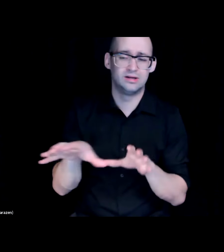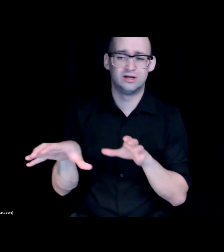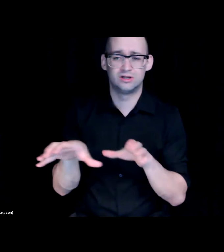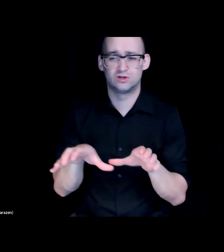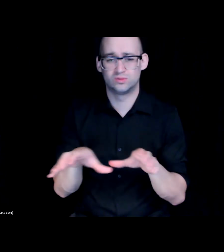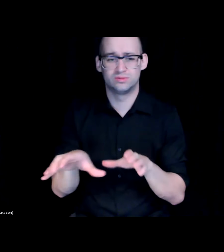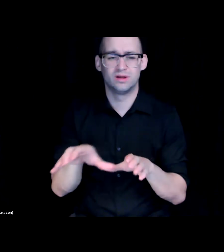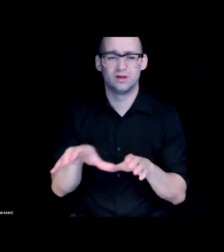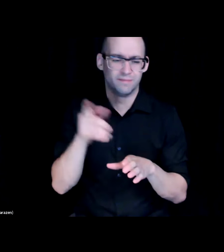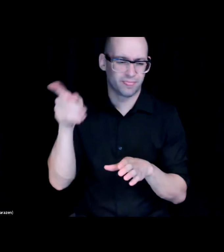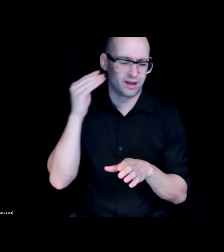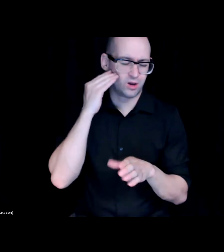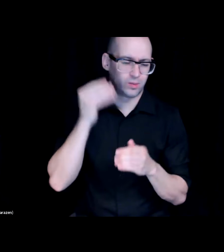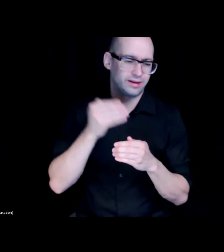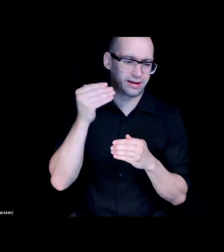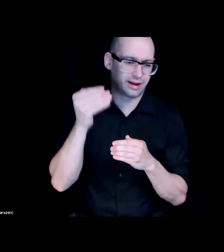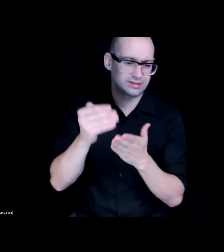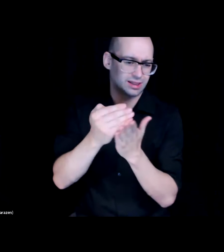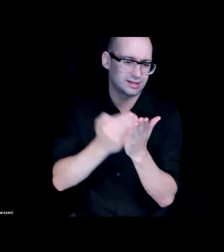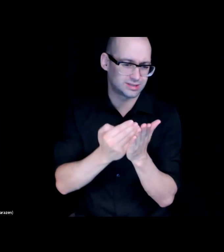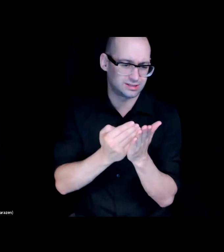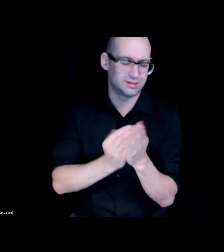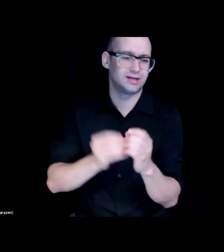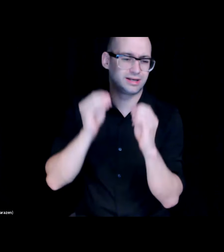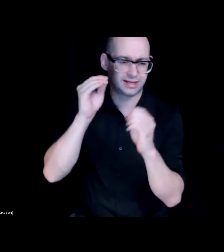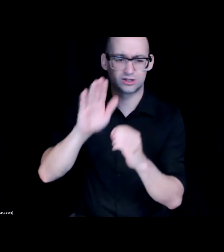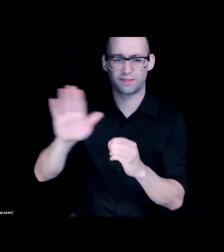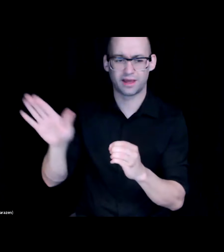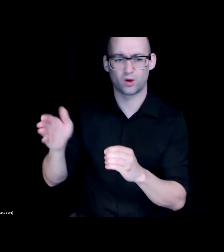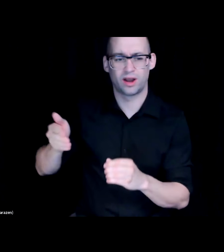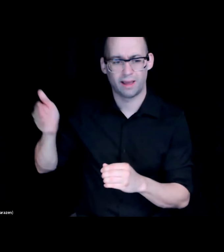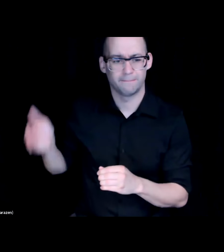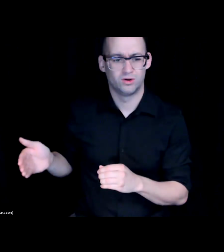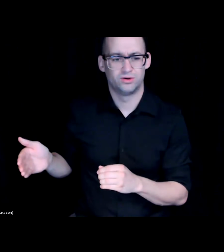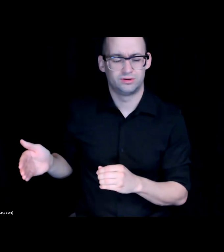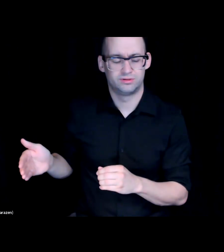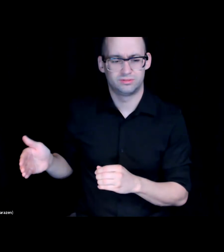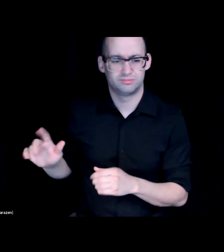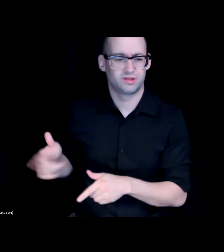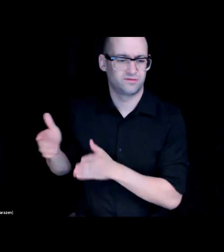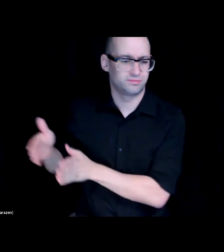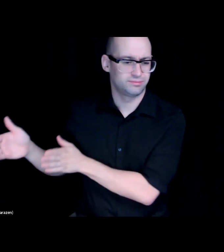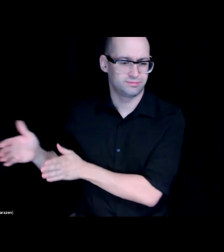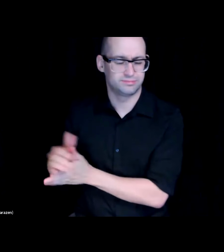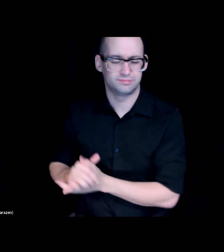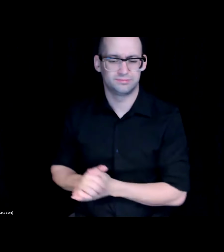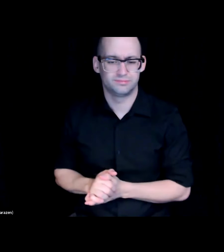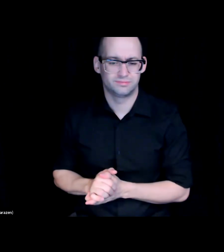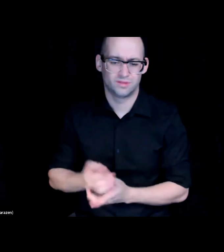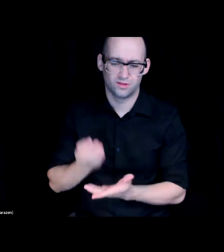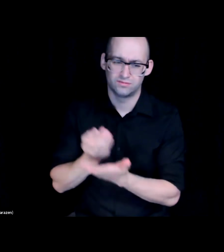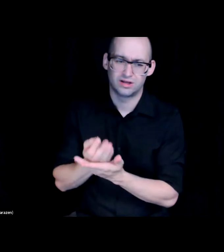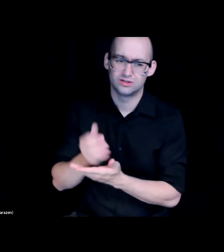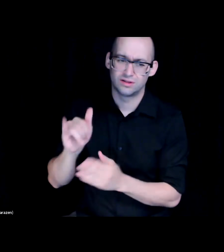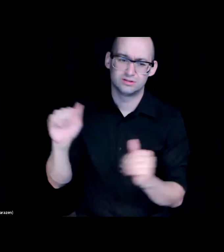know that the next lesson is to teach their neighbor. So financial, lack of finances, that was one challenge. Another challenge